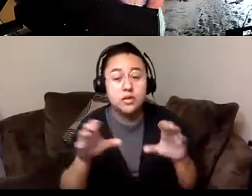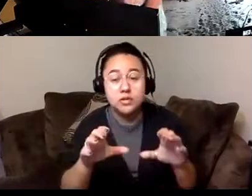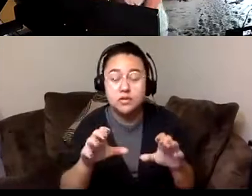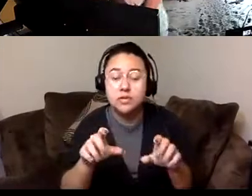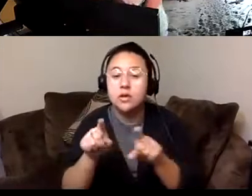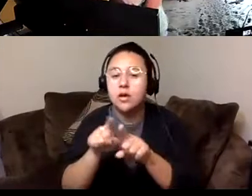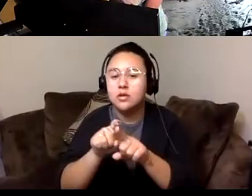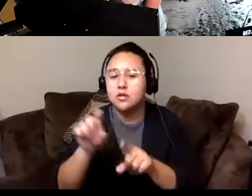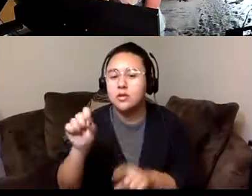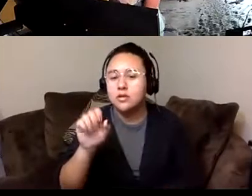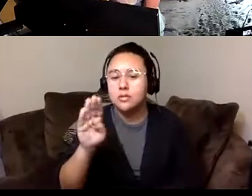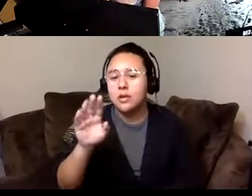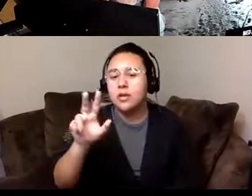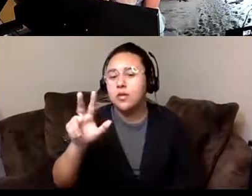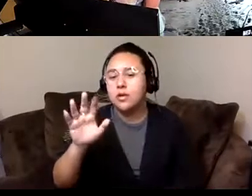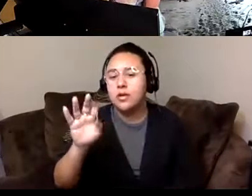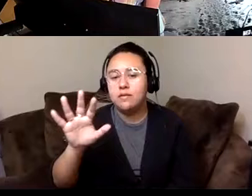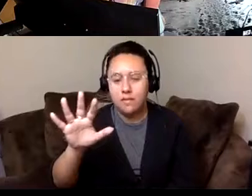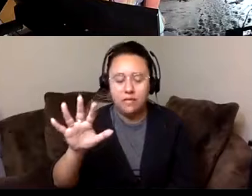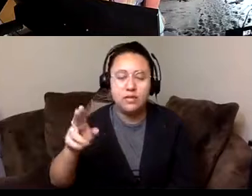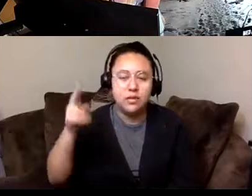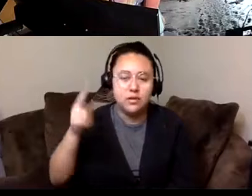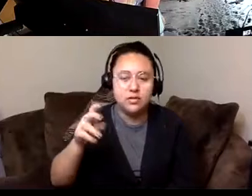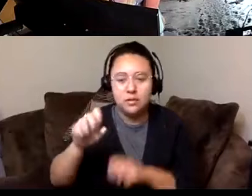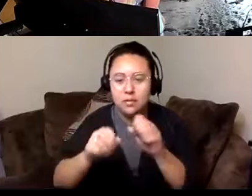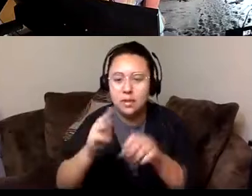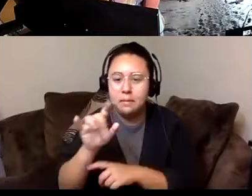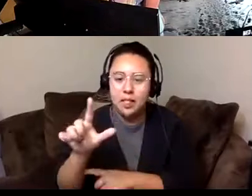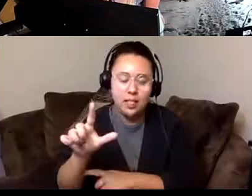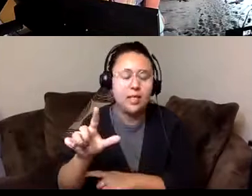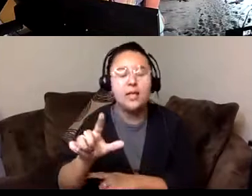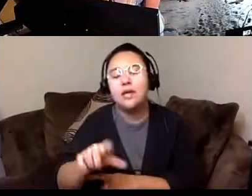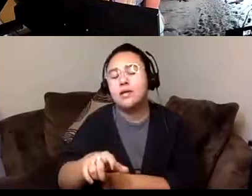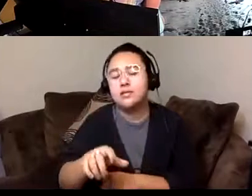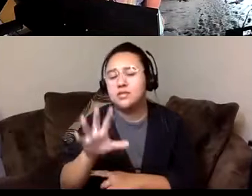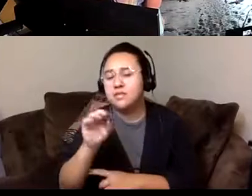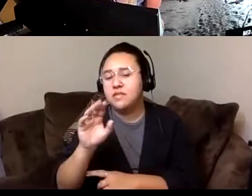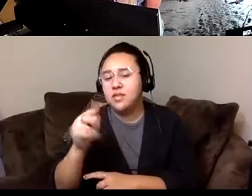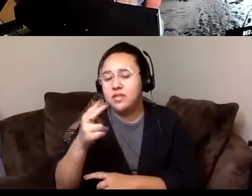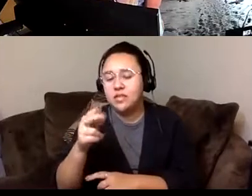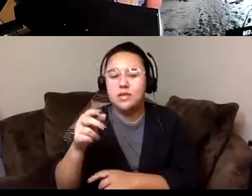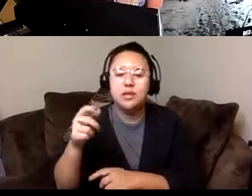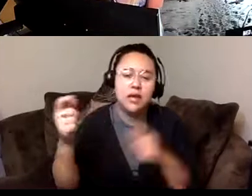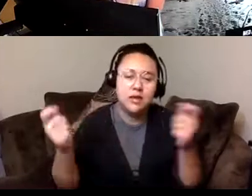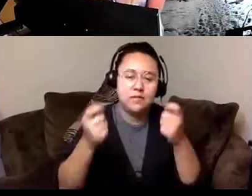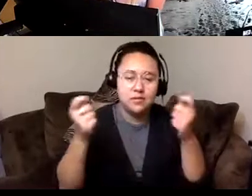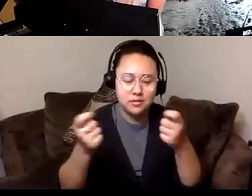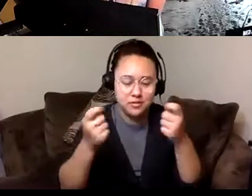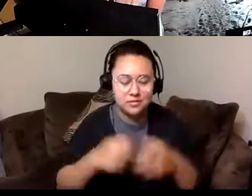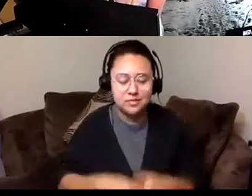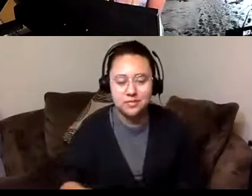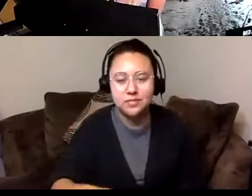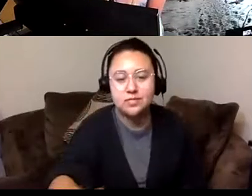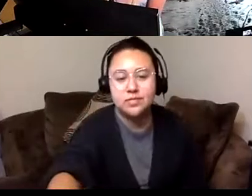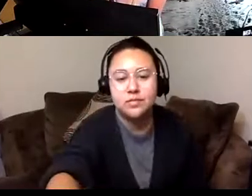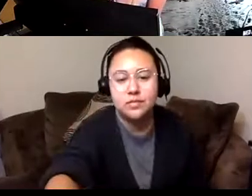Routes for All, an update to the historic bike bill on its 50th anniversary that the Street Trust is championing in the Oregon Legislature this session. To